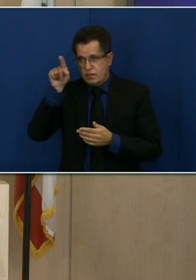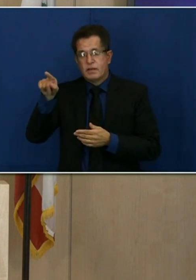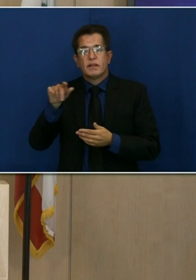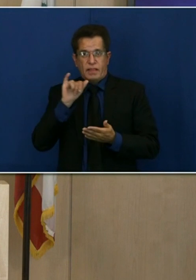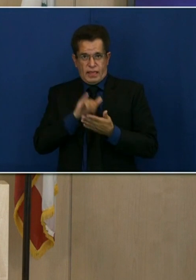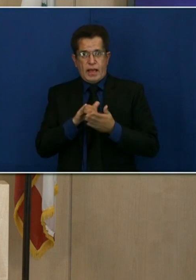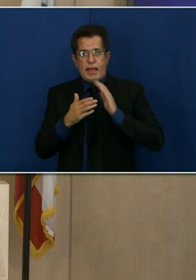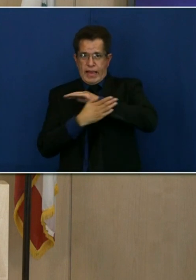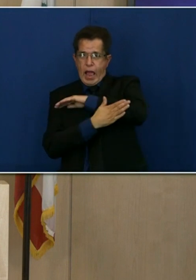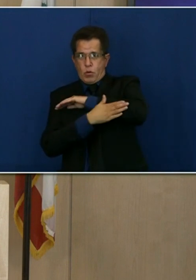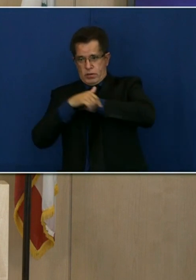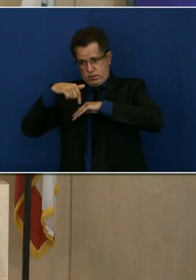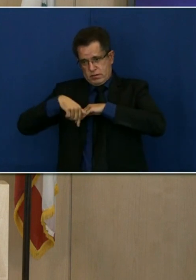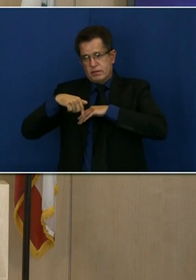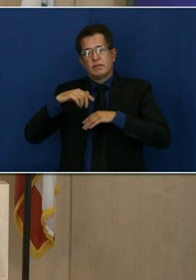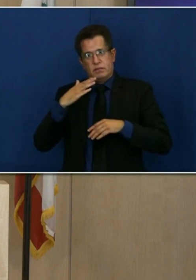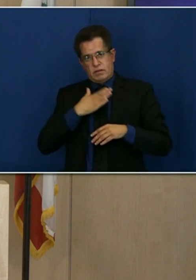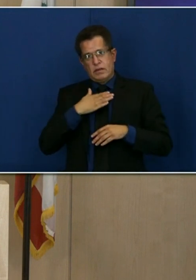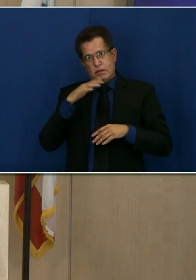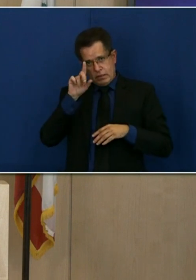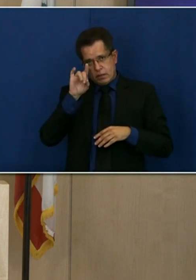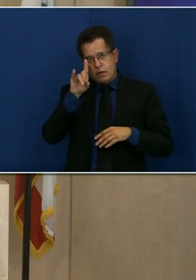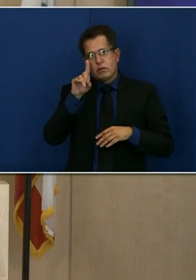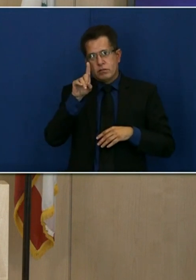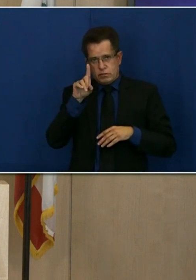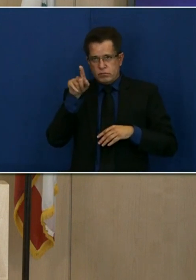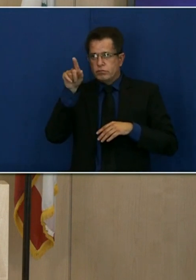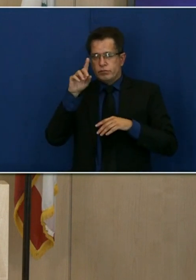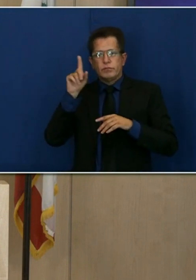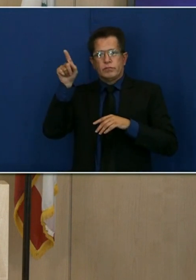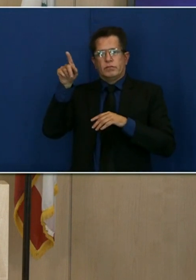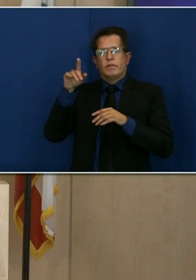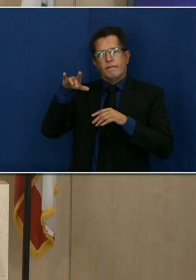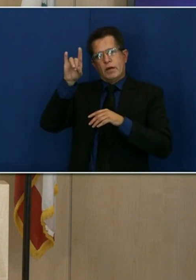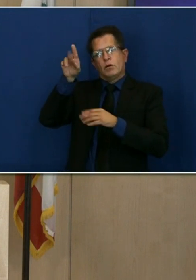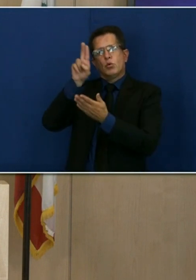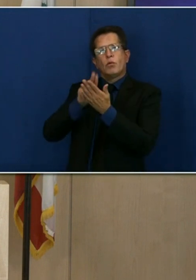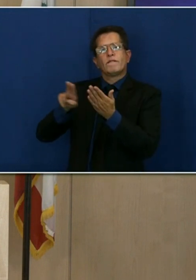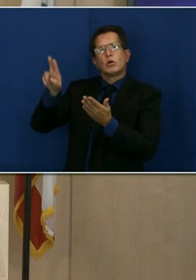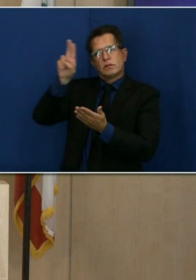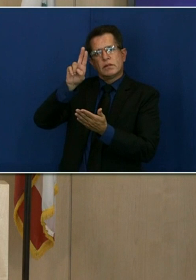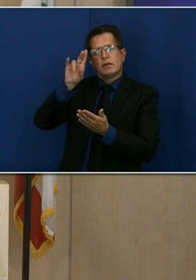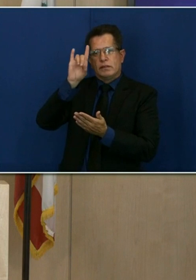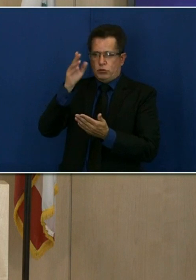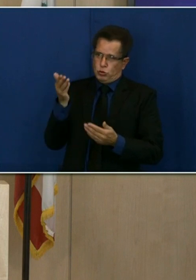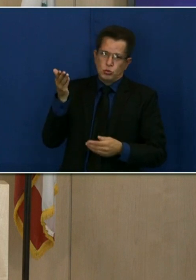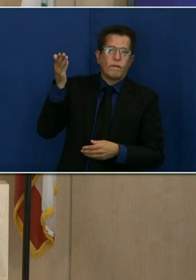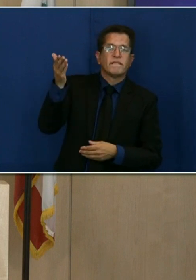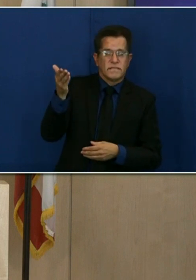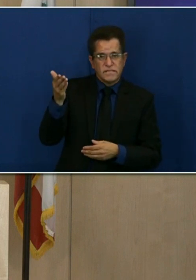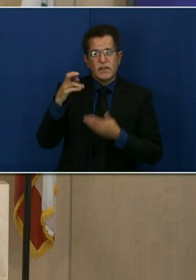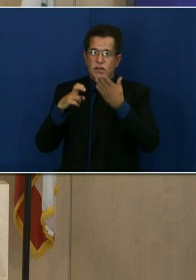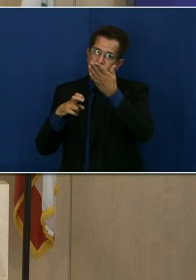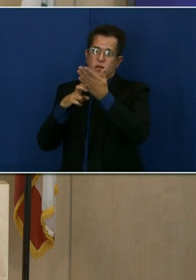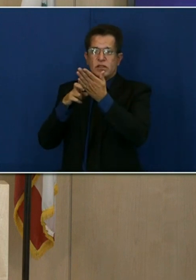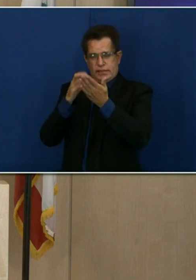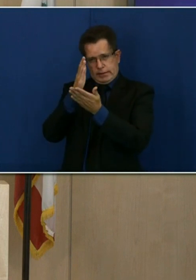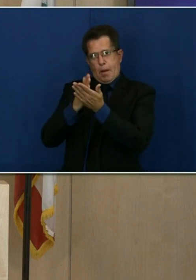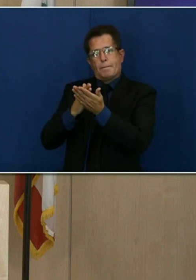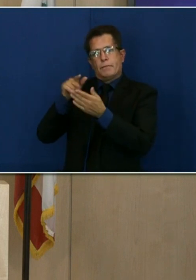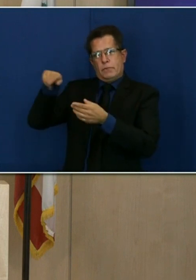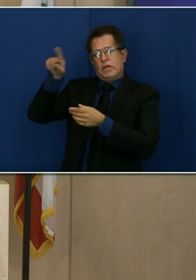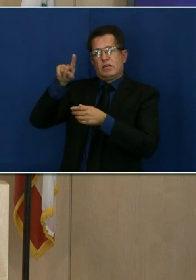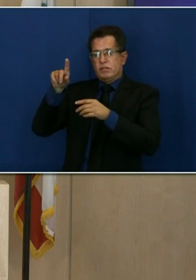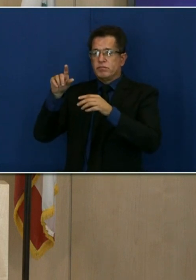county, by, with, and through other jurisdictions, to include the universities, drafted and served cease and desist orders to certain